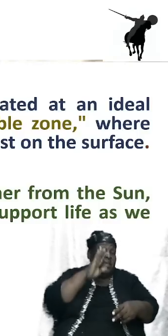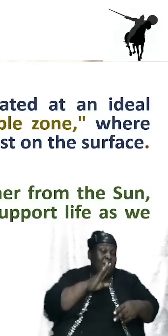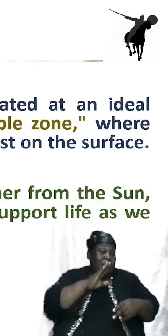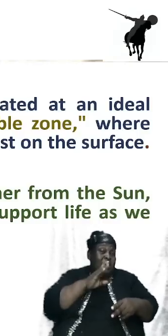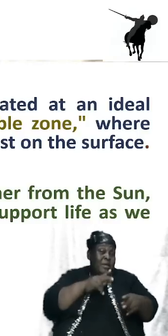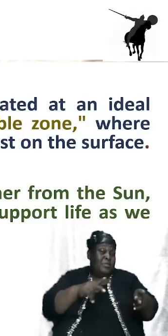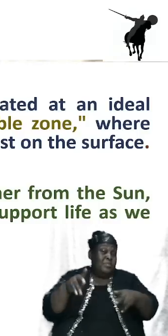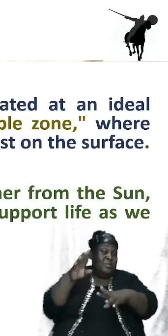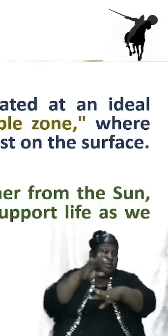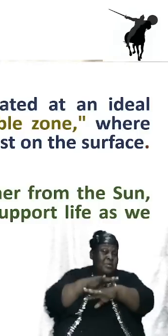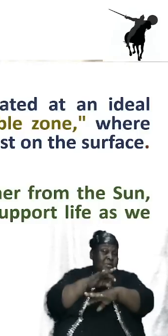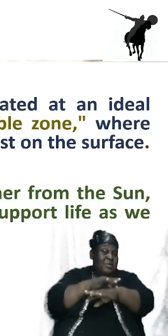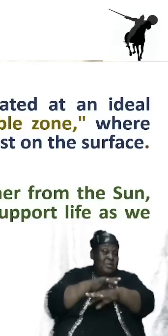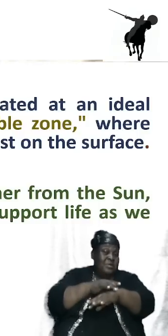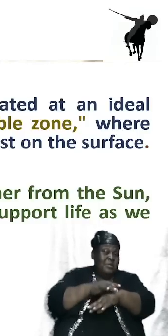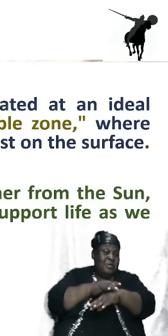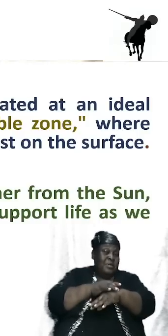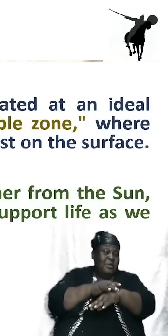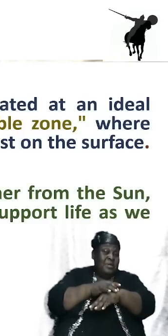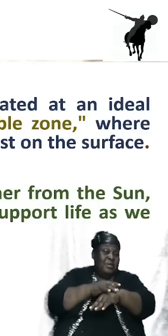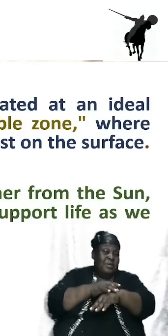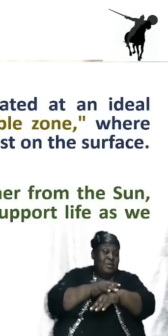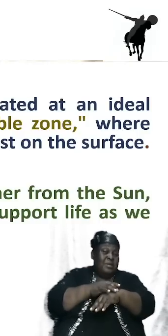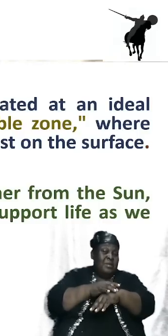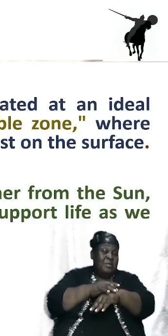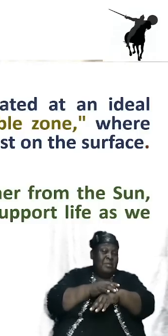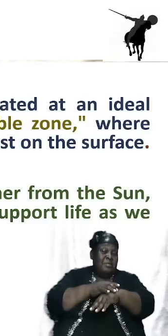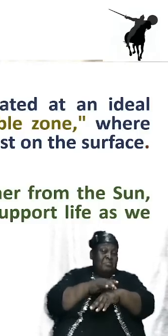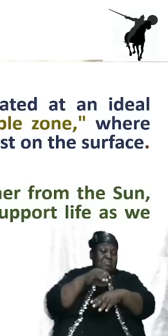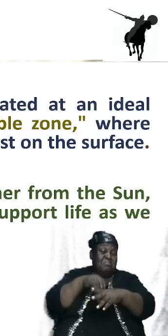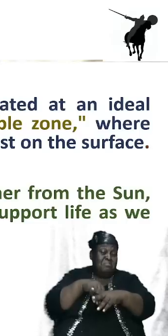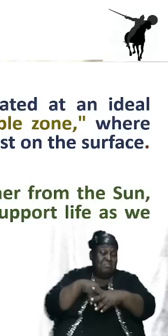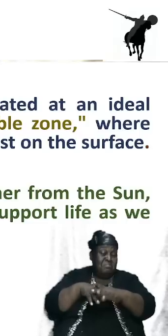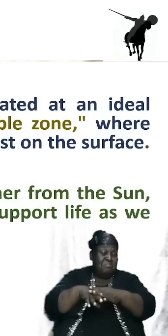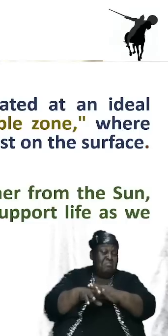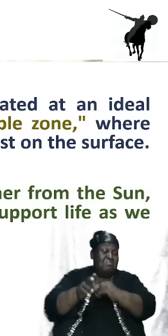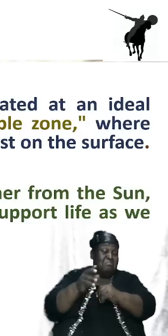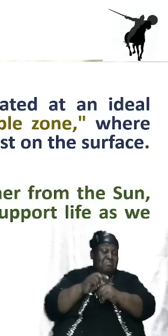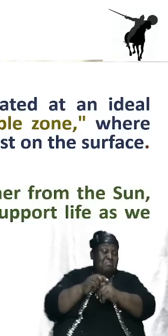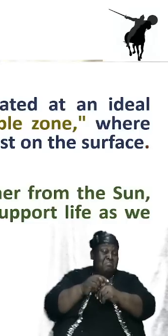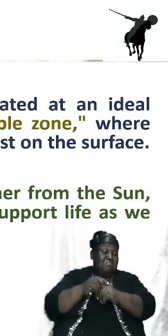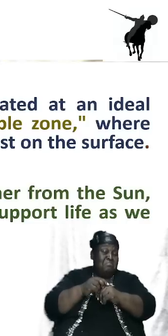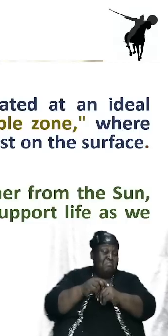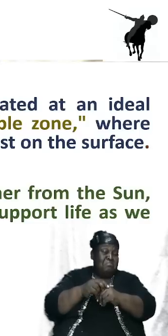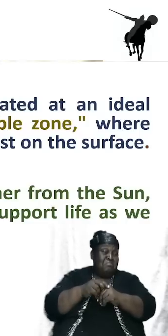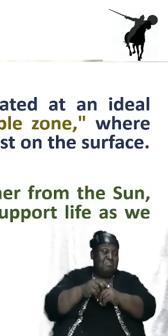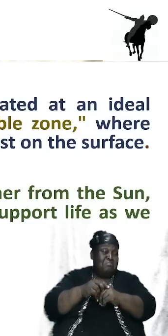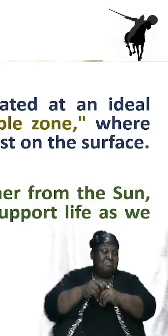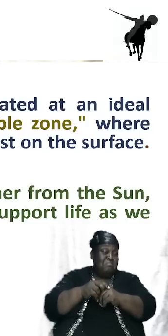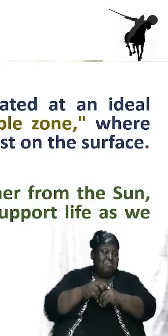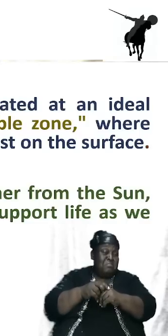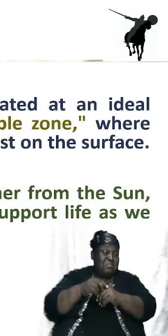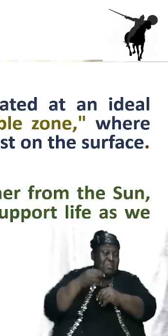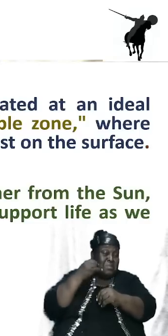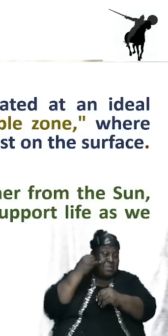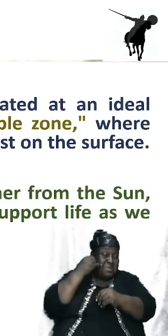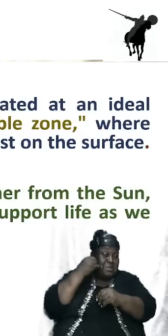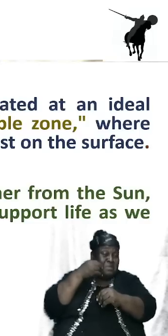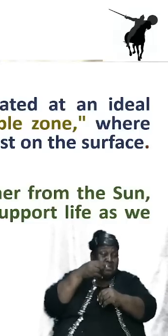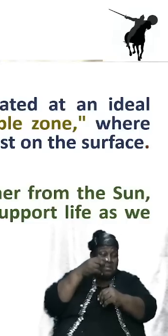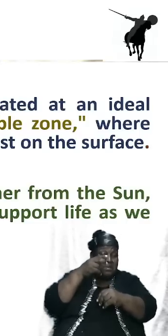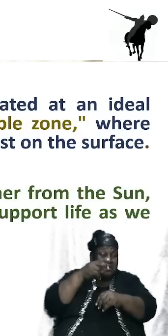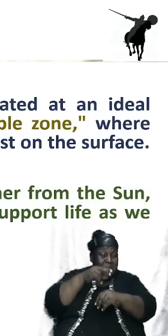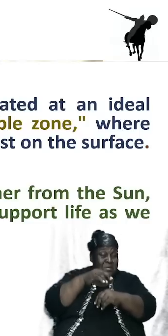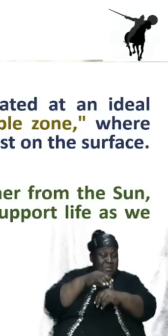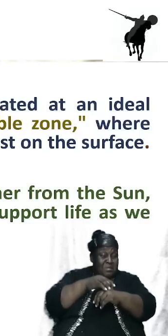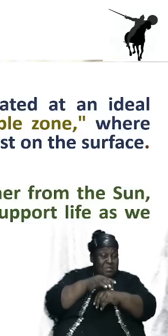Earth and put it in its exact location, that habitable zone. You know why? If the Earth was located much closer or